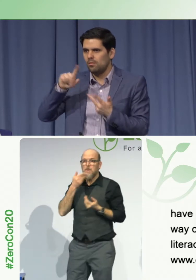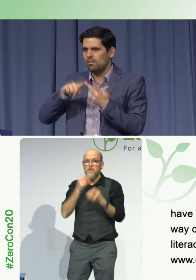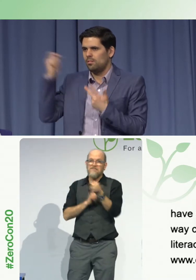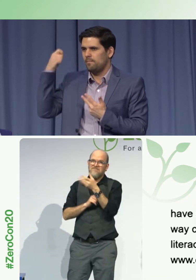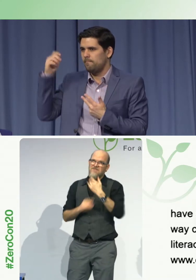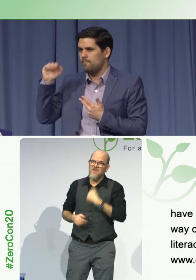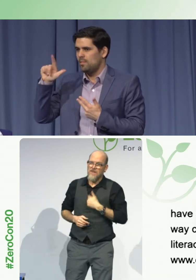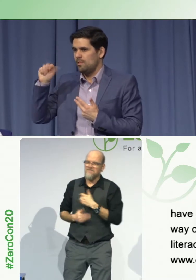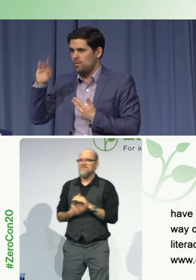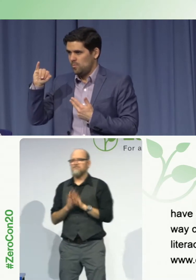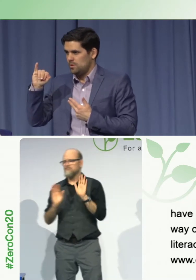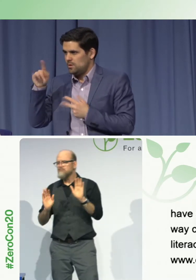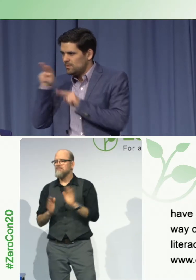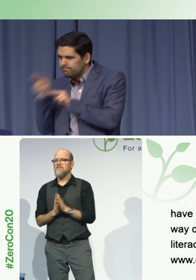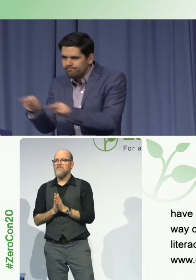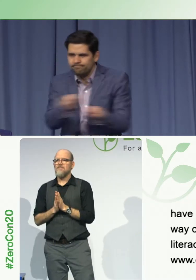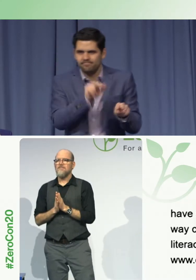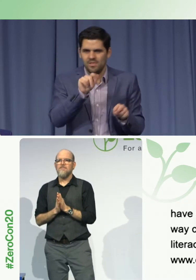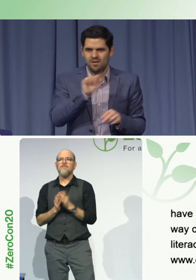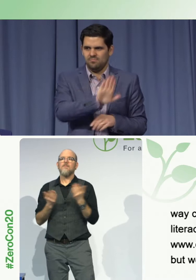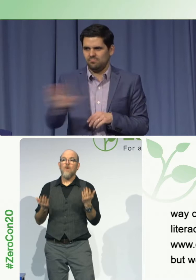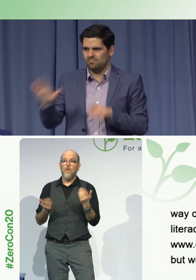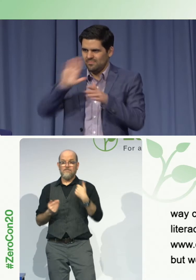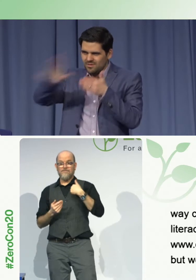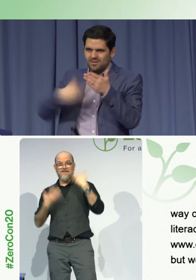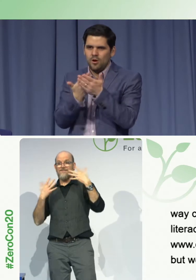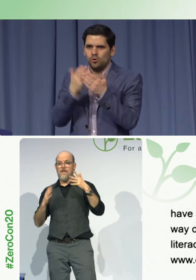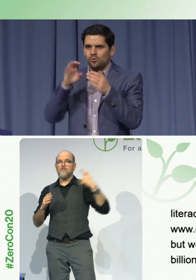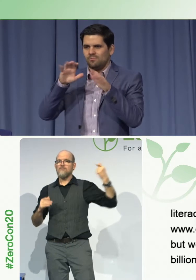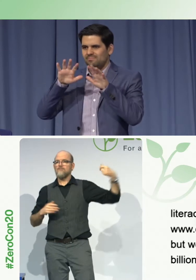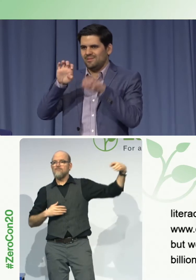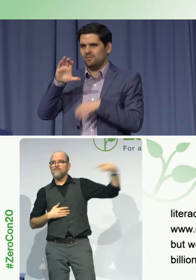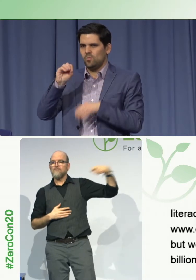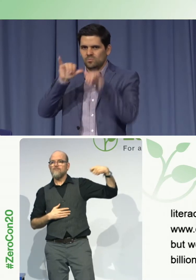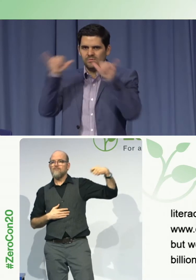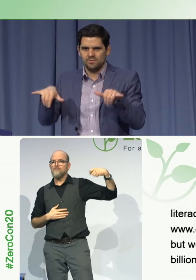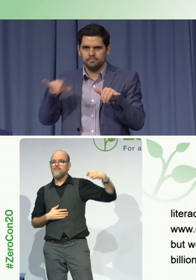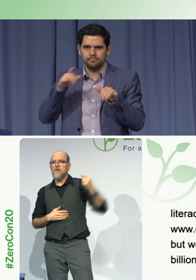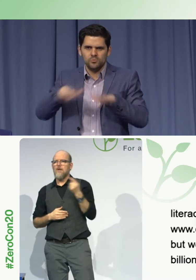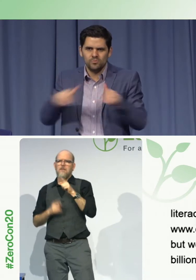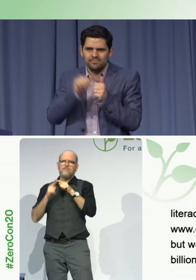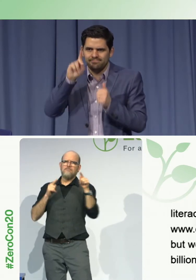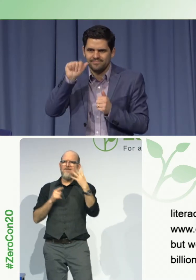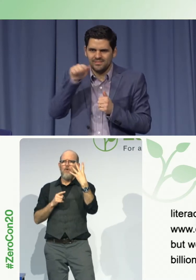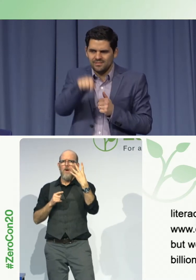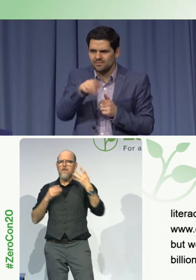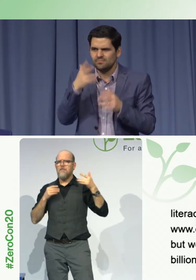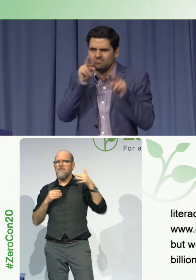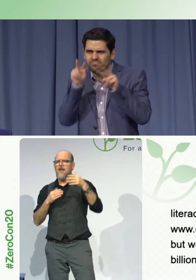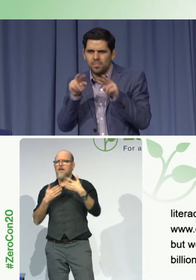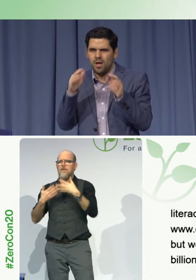invested $3 to $4 million in Cambodia, Nepal, and Malawi to look at